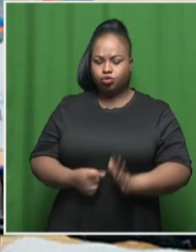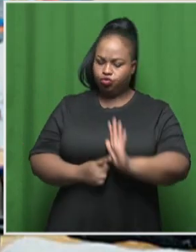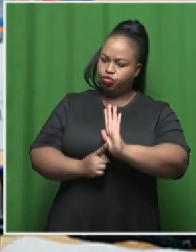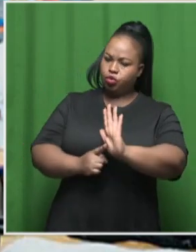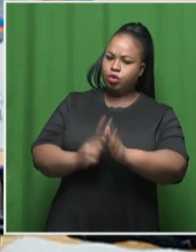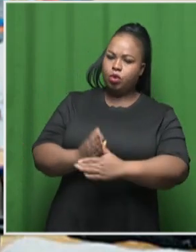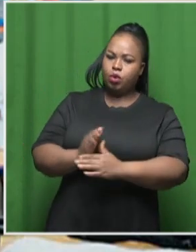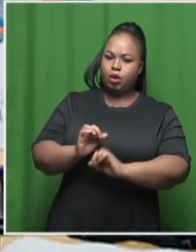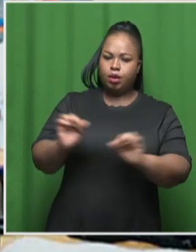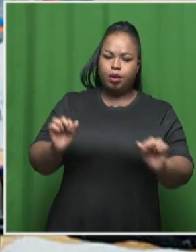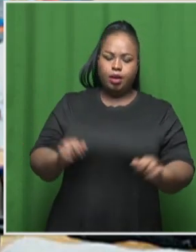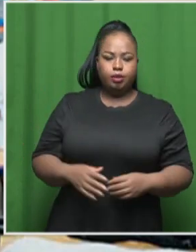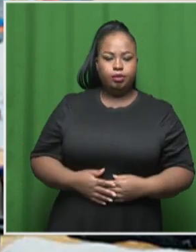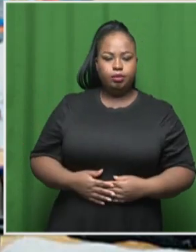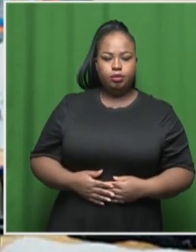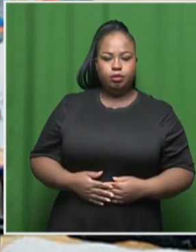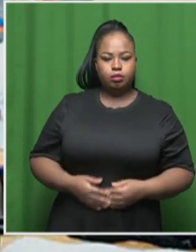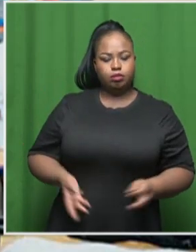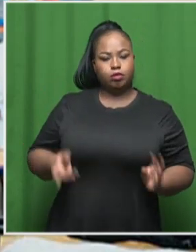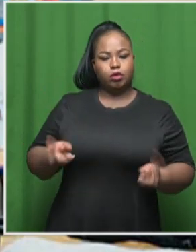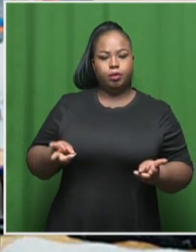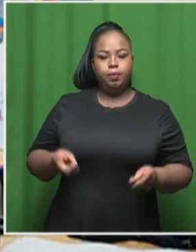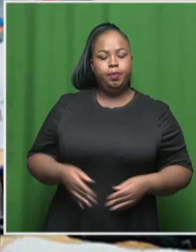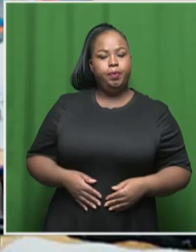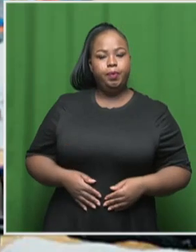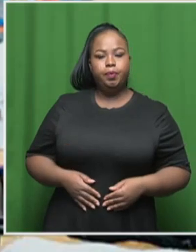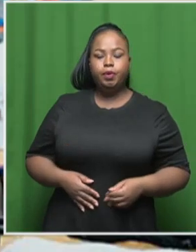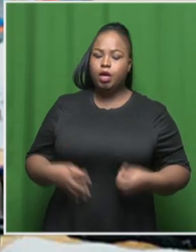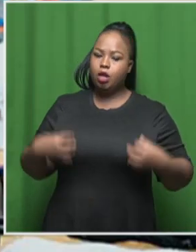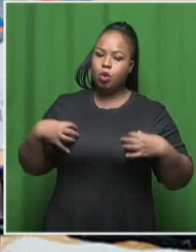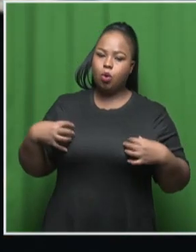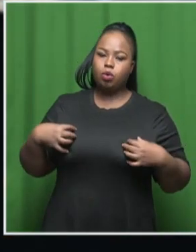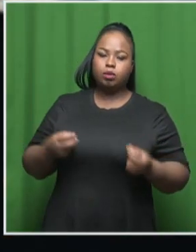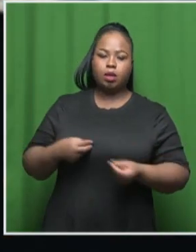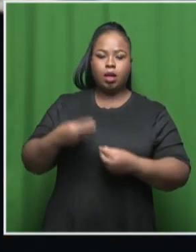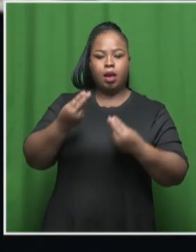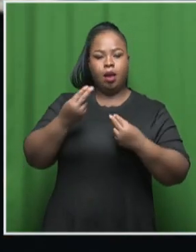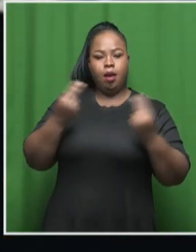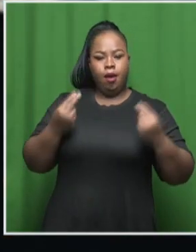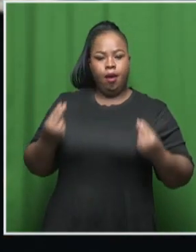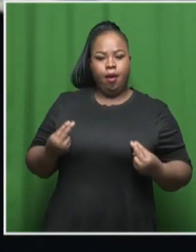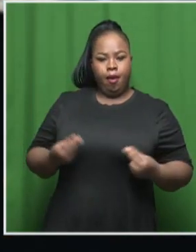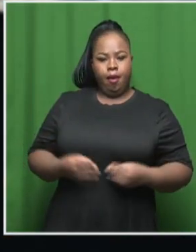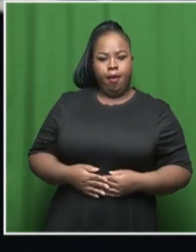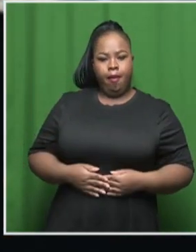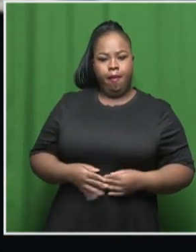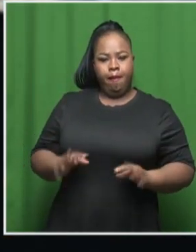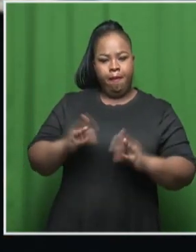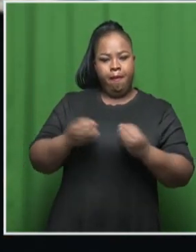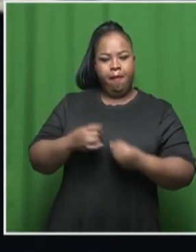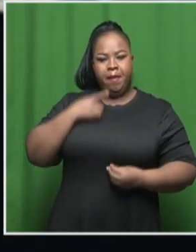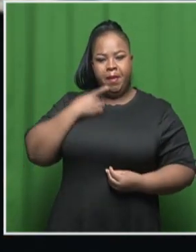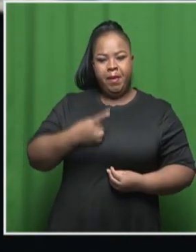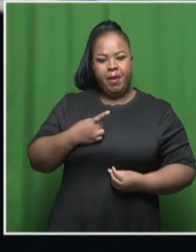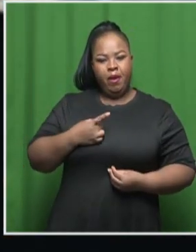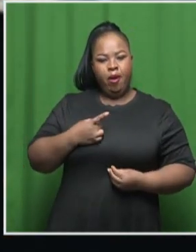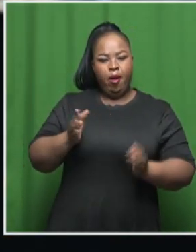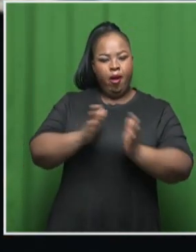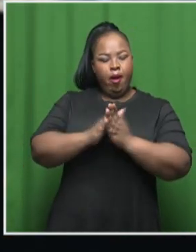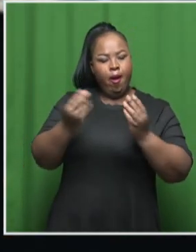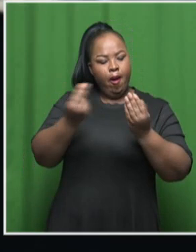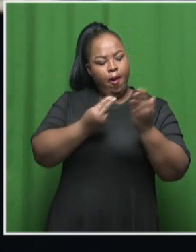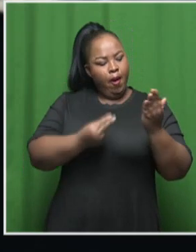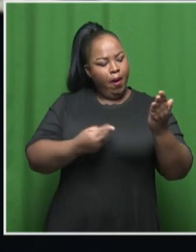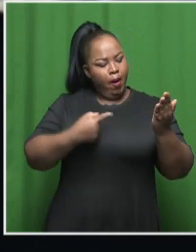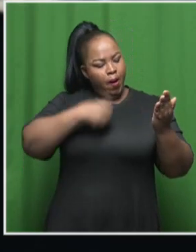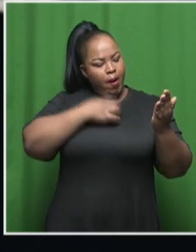work. They display a lot of their art and paintings and what they would call a flash book, which is drawings that